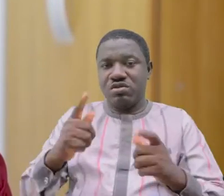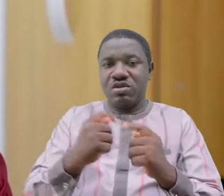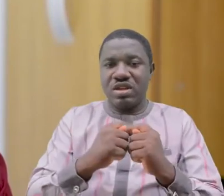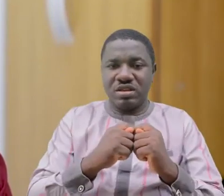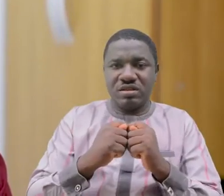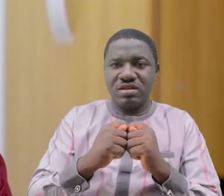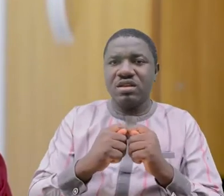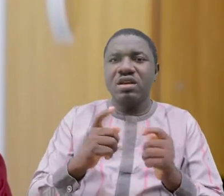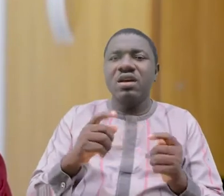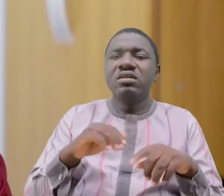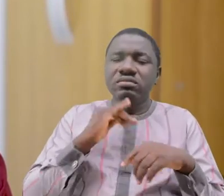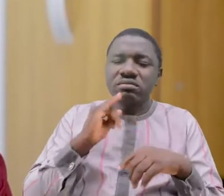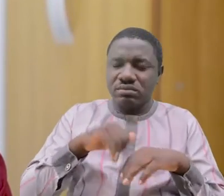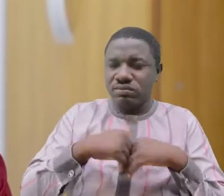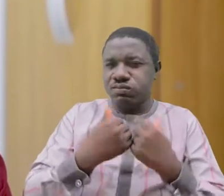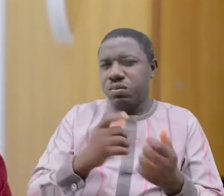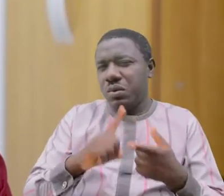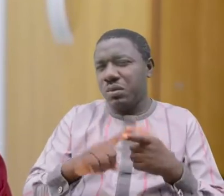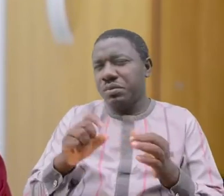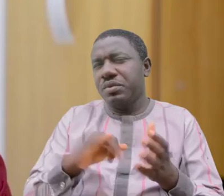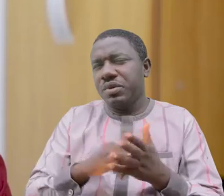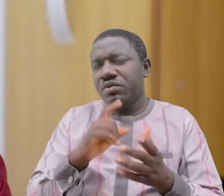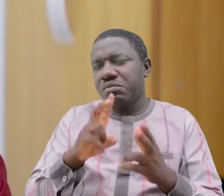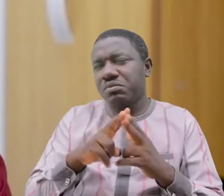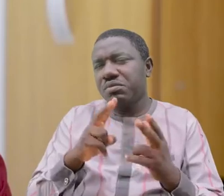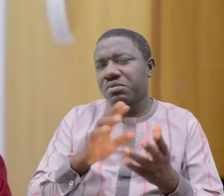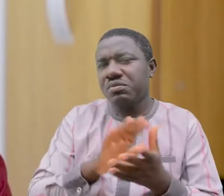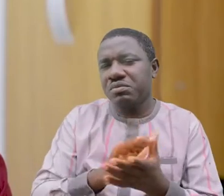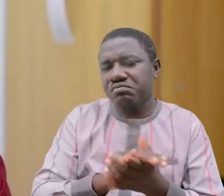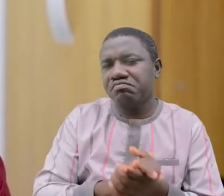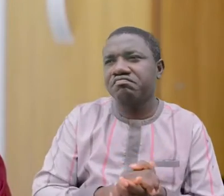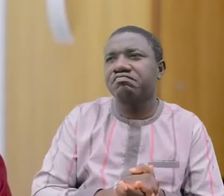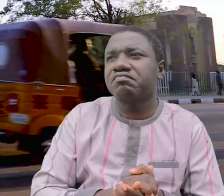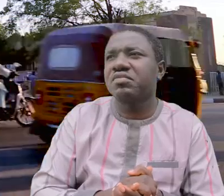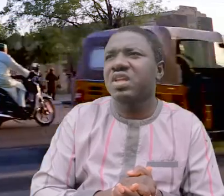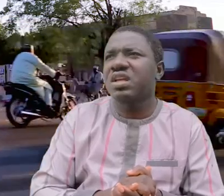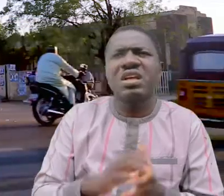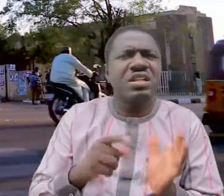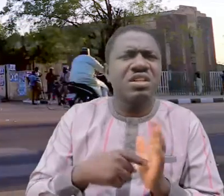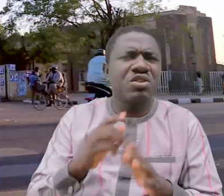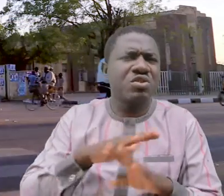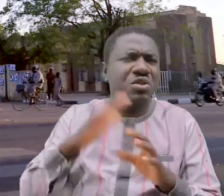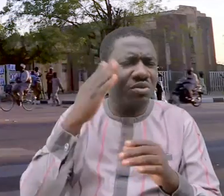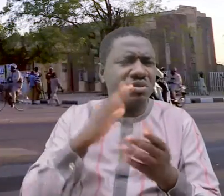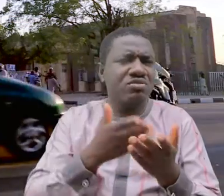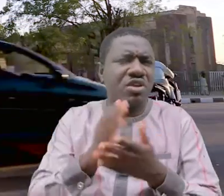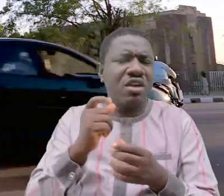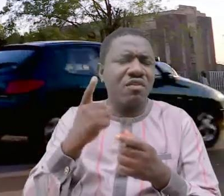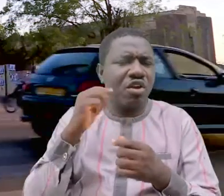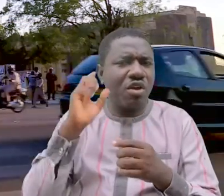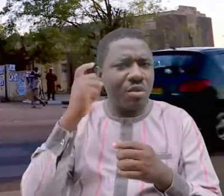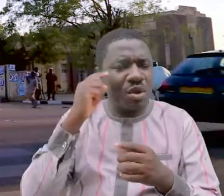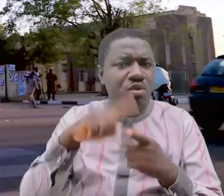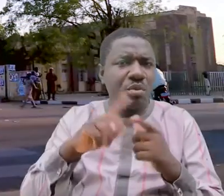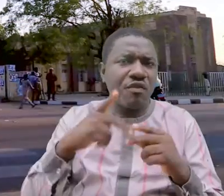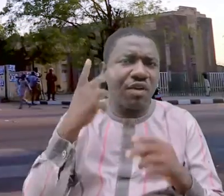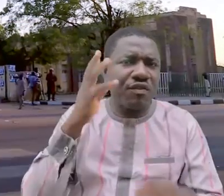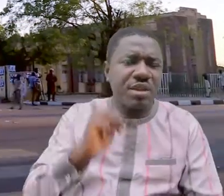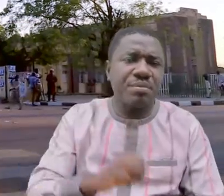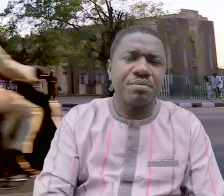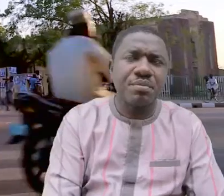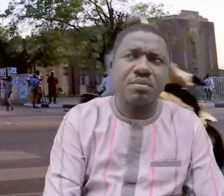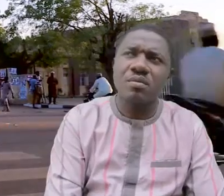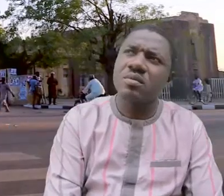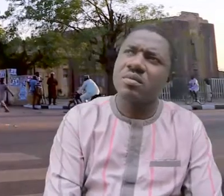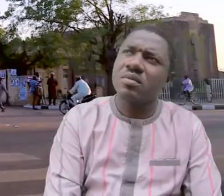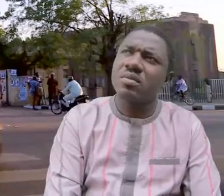thinking what can we do and how are we going to do it is commendable. People don't know it's their right for governments